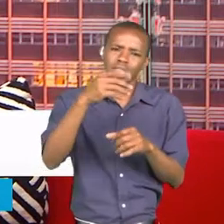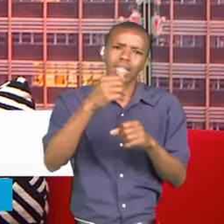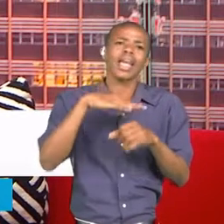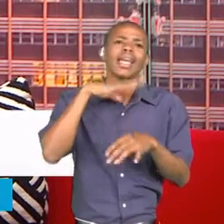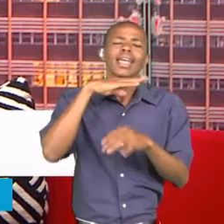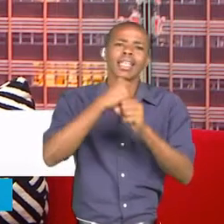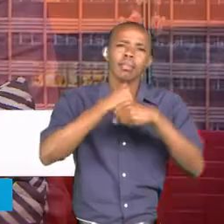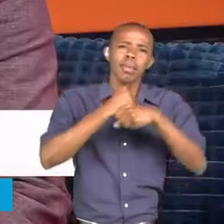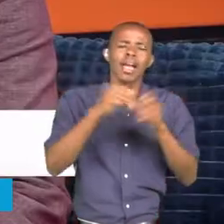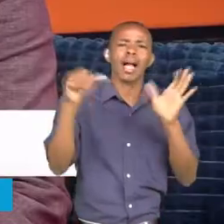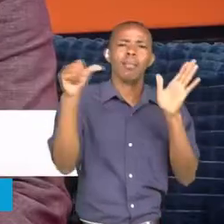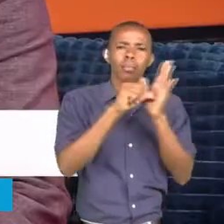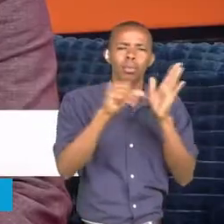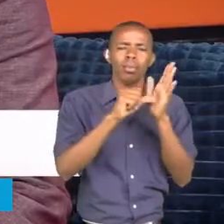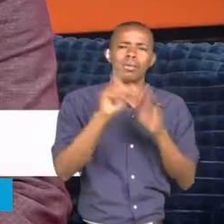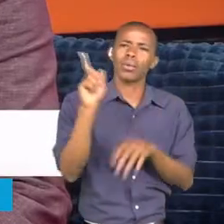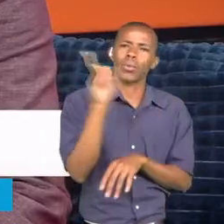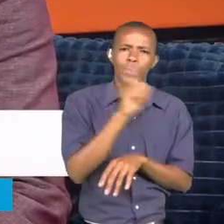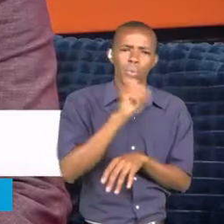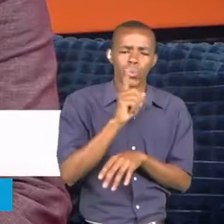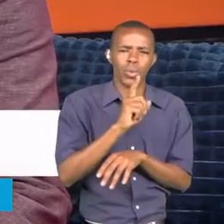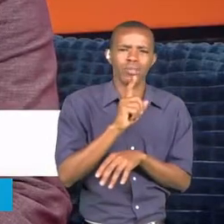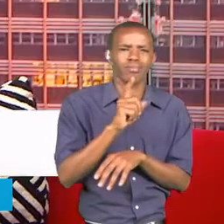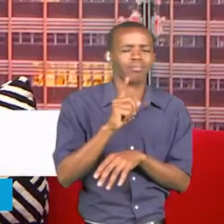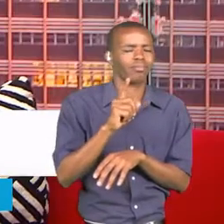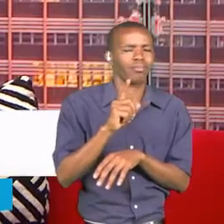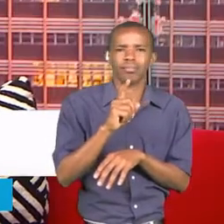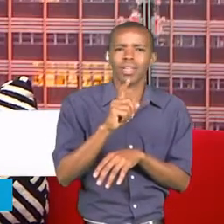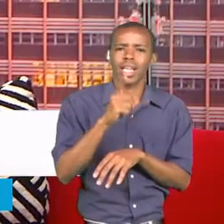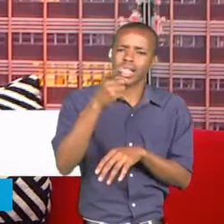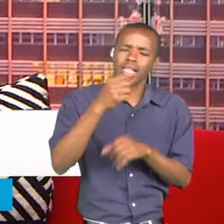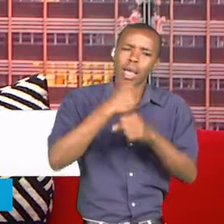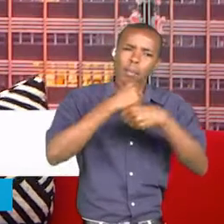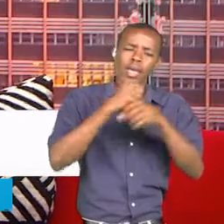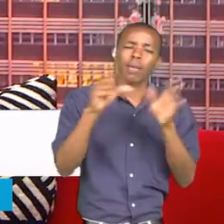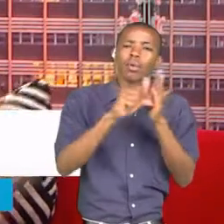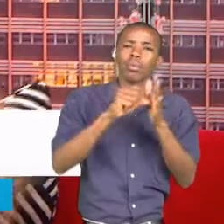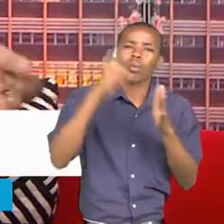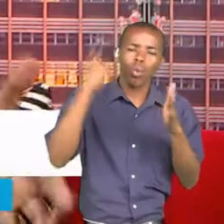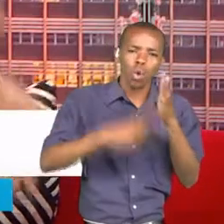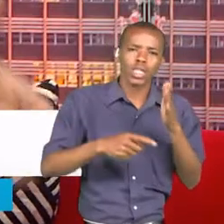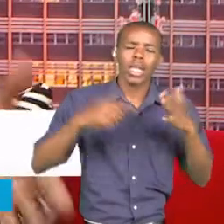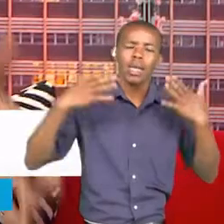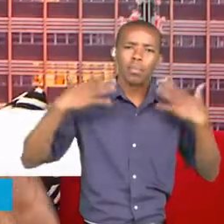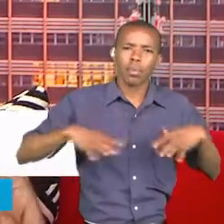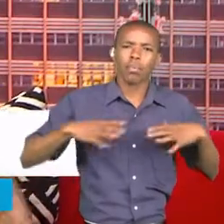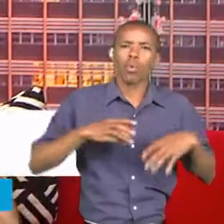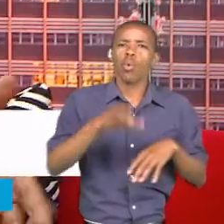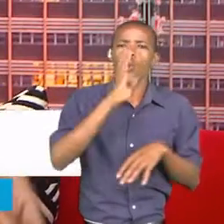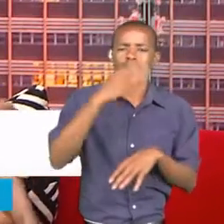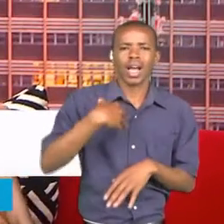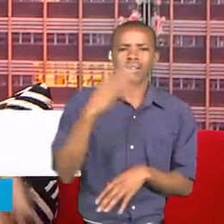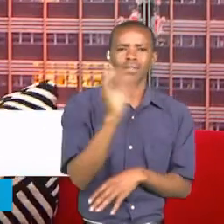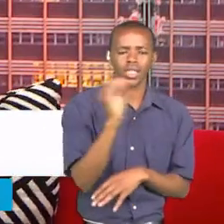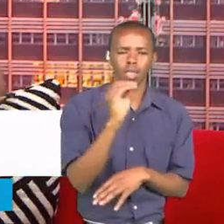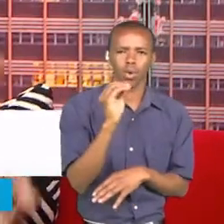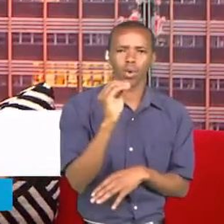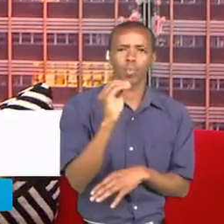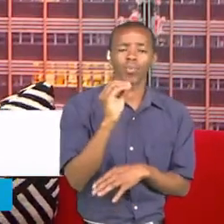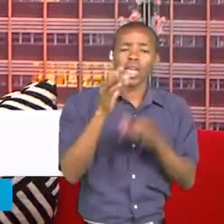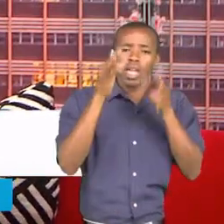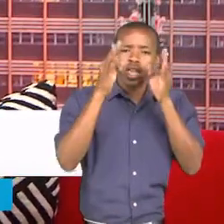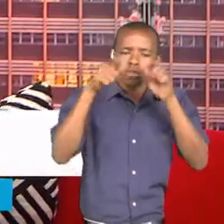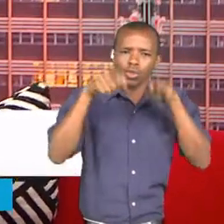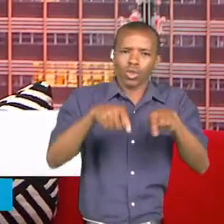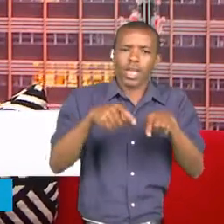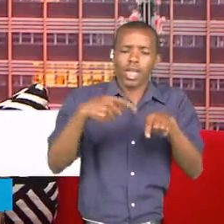a crisis. A serious thing, Let's be honest. What makes it a problem is the fact that people do not have water. Okay? If today